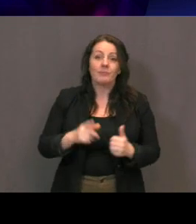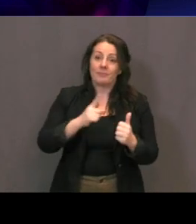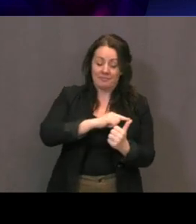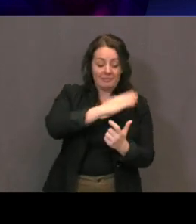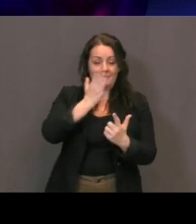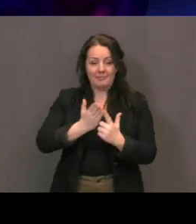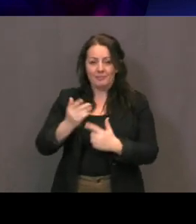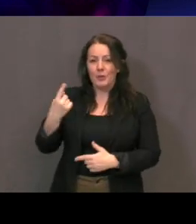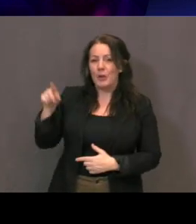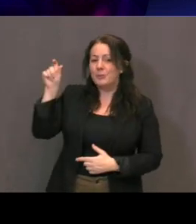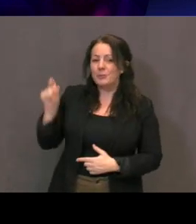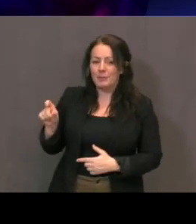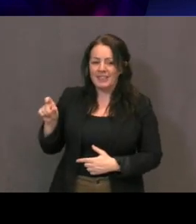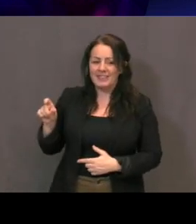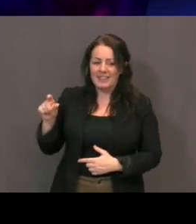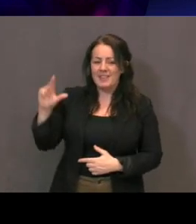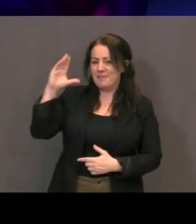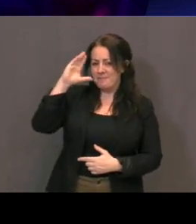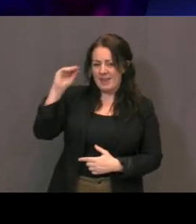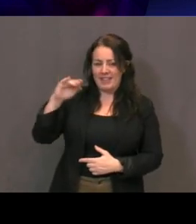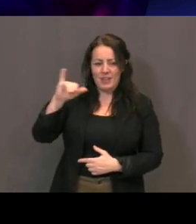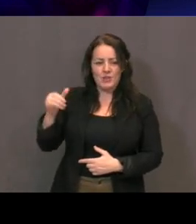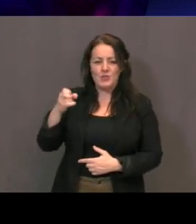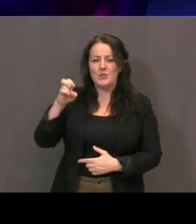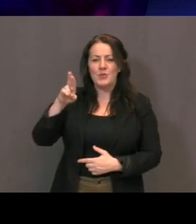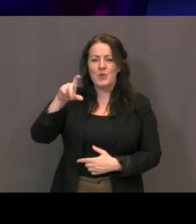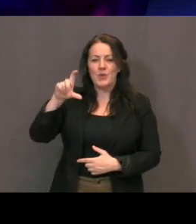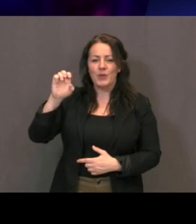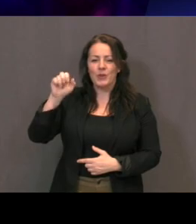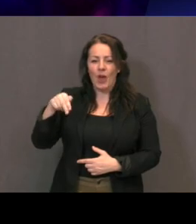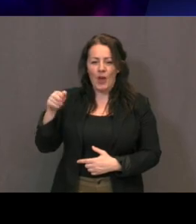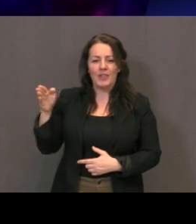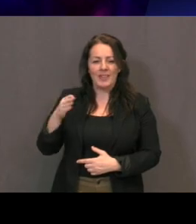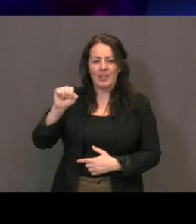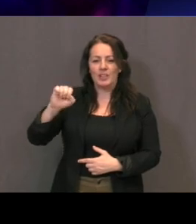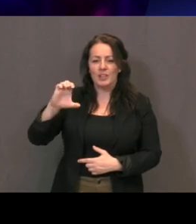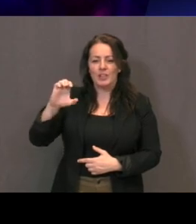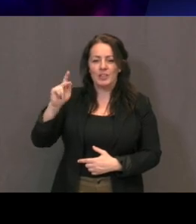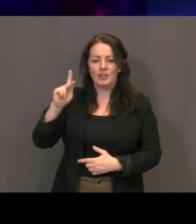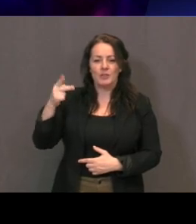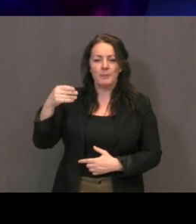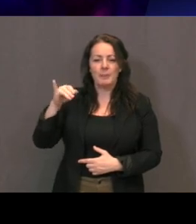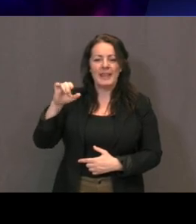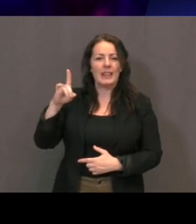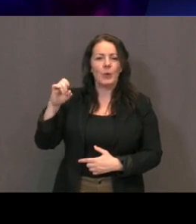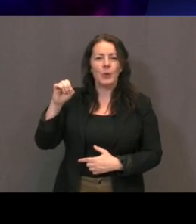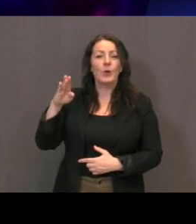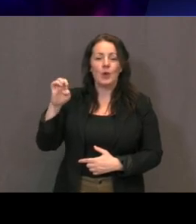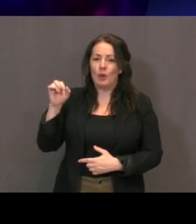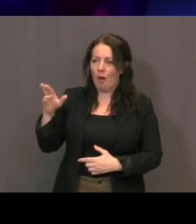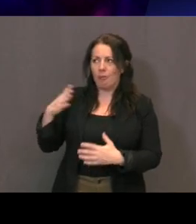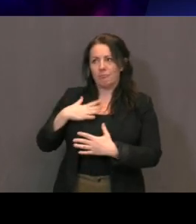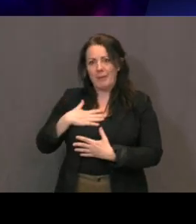today because some have even called him one of the founding fathers of AI, particularly when it comes to deep